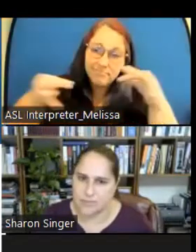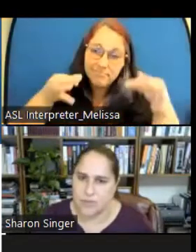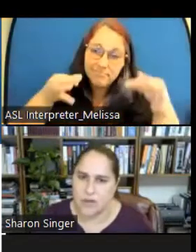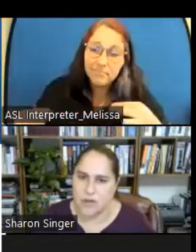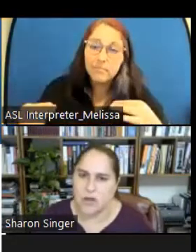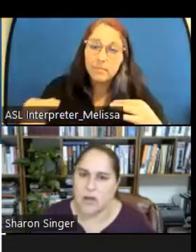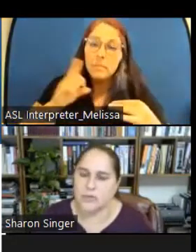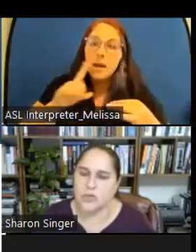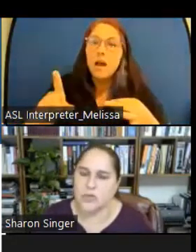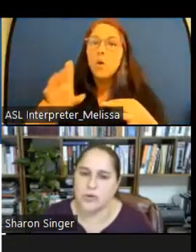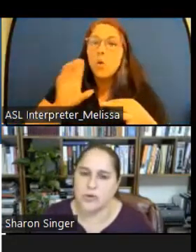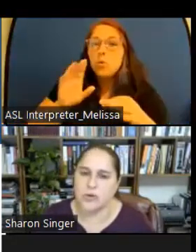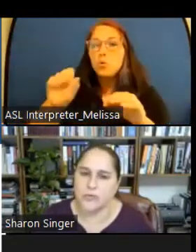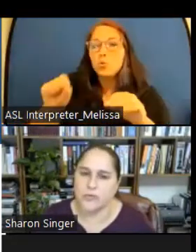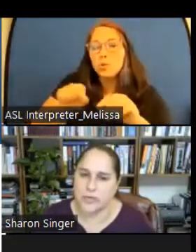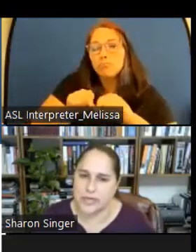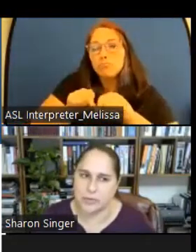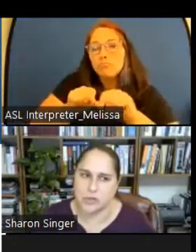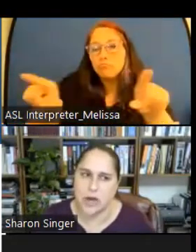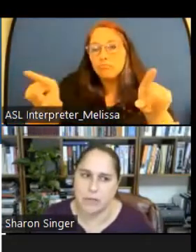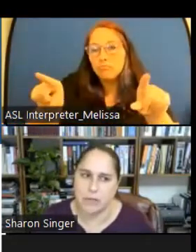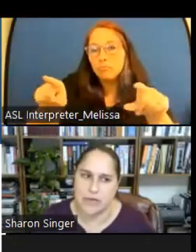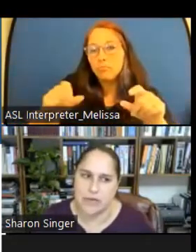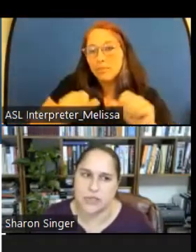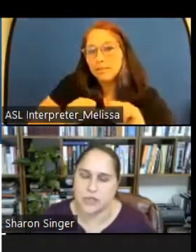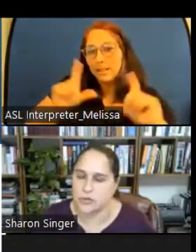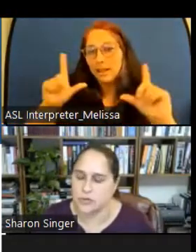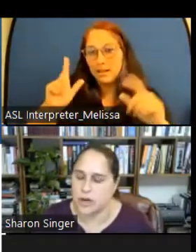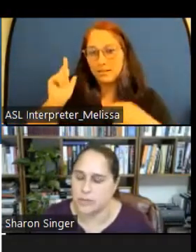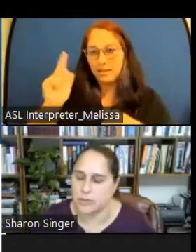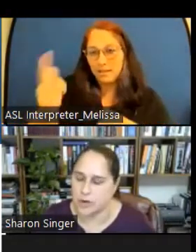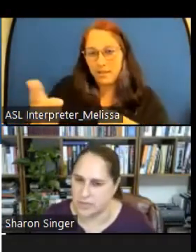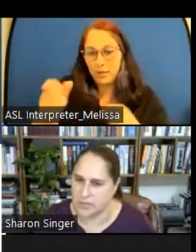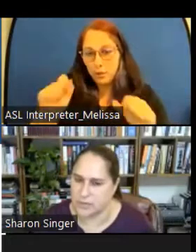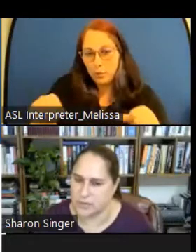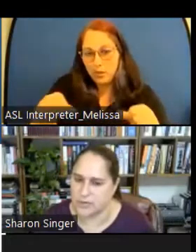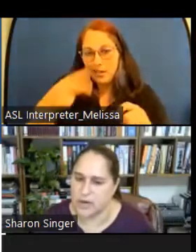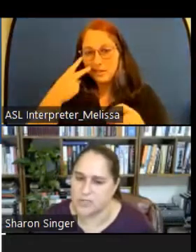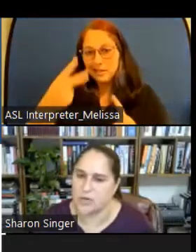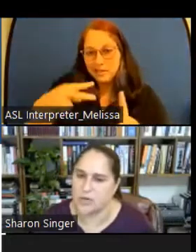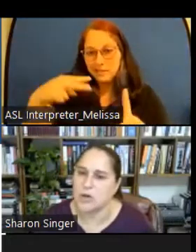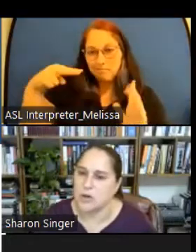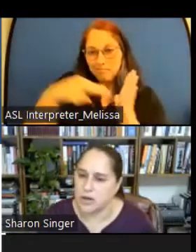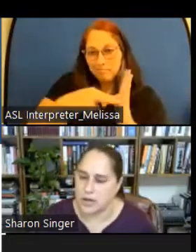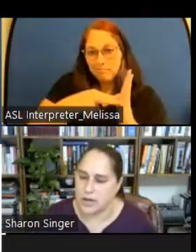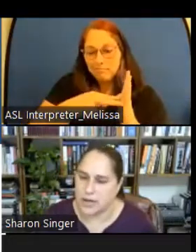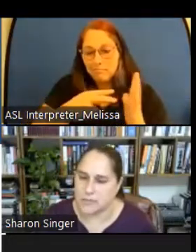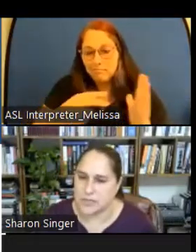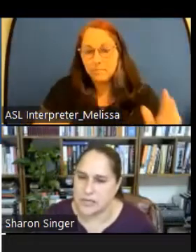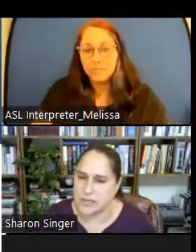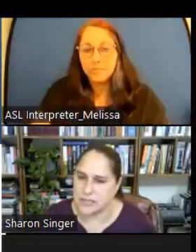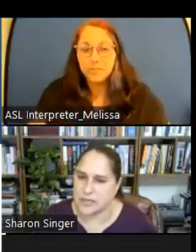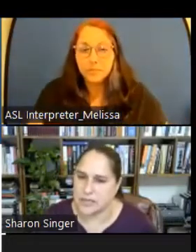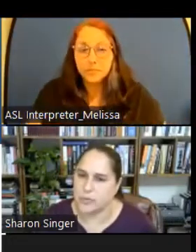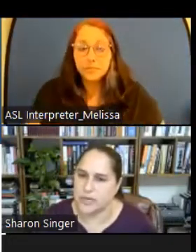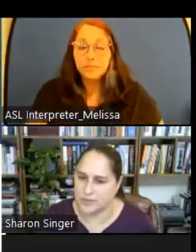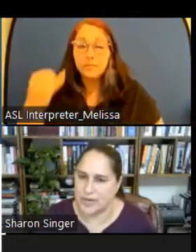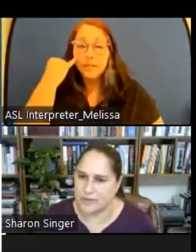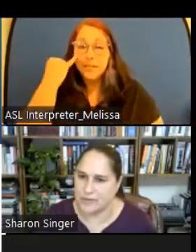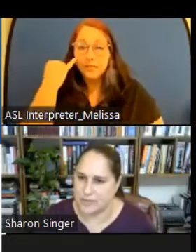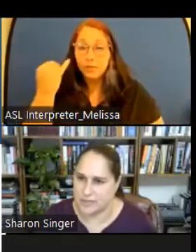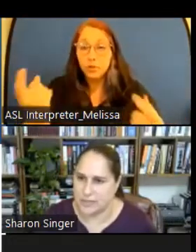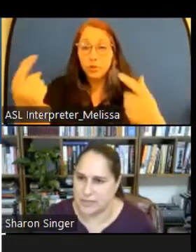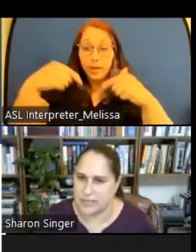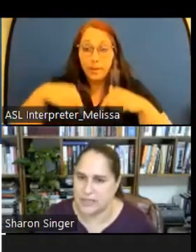detail. So, for example, to come into permanent supportive housing, as Marcella said, you would have to